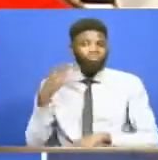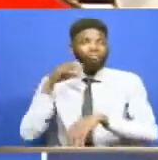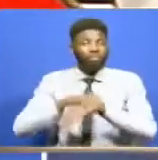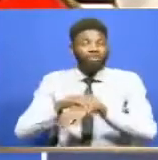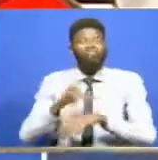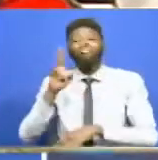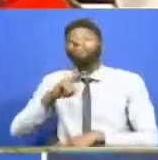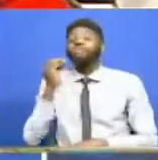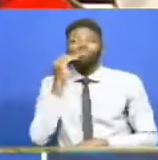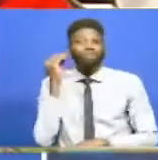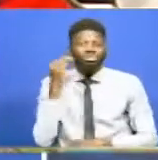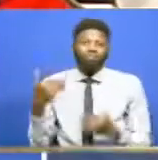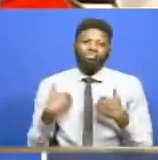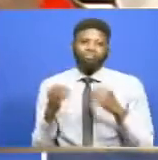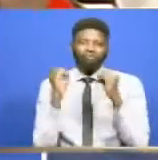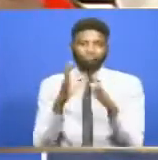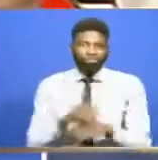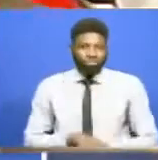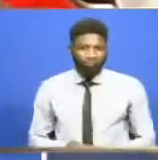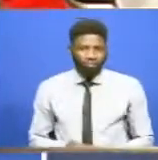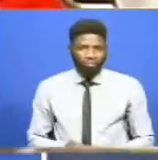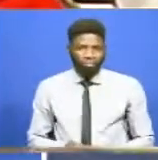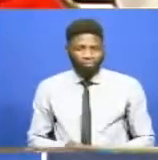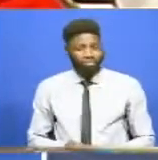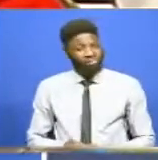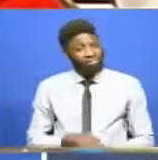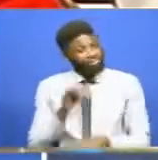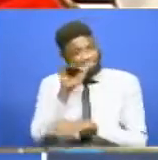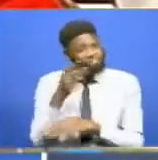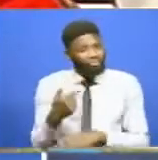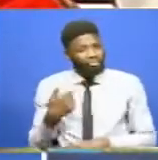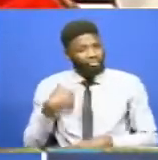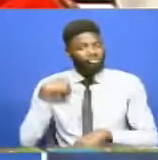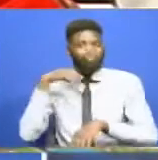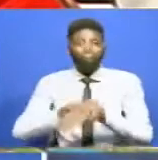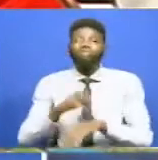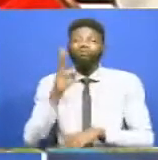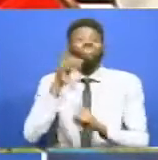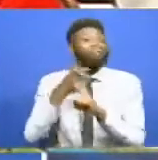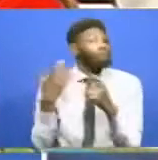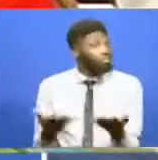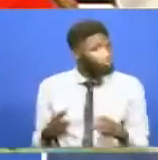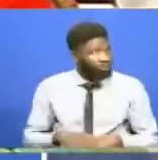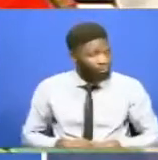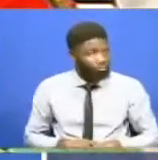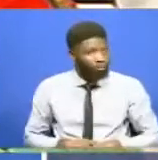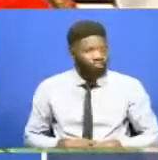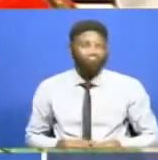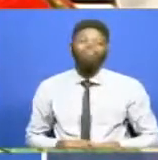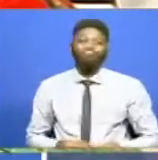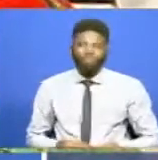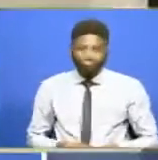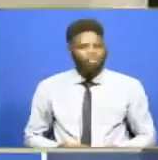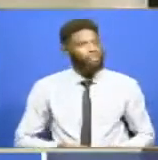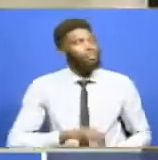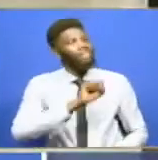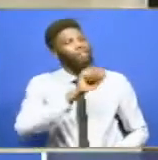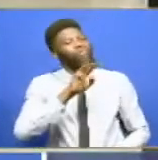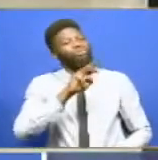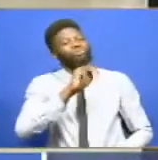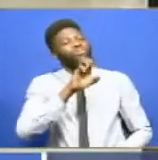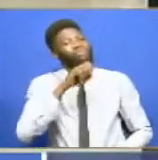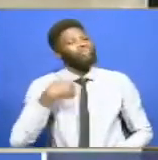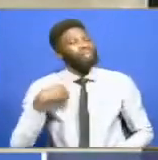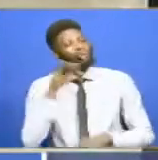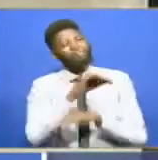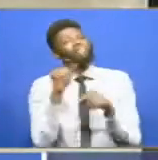at home, I don't have it. So the question would be, where am I going to get this water from? Yeah. Mm-hmm. Salome, I'll ask you the same